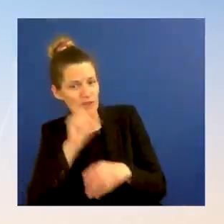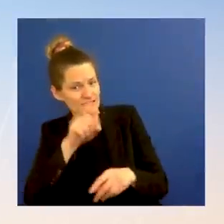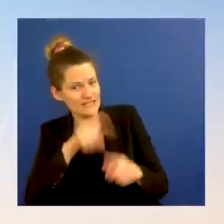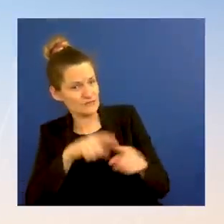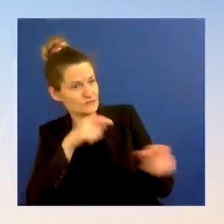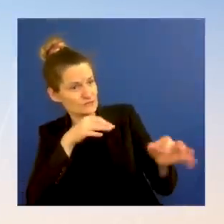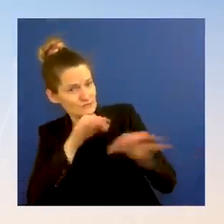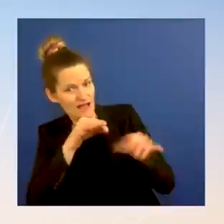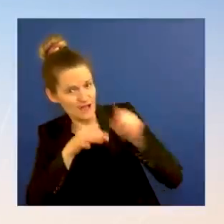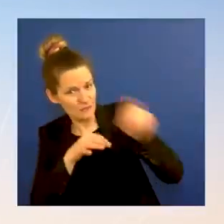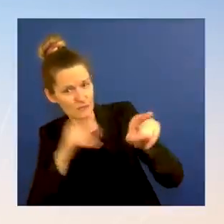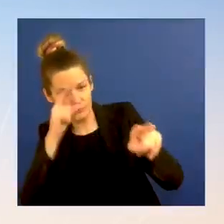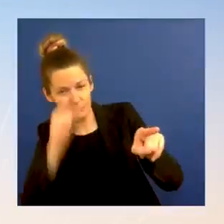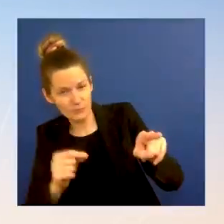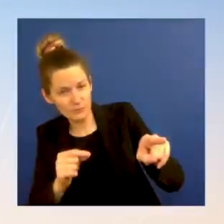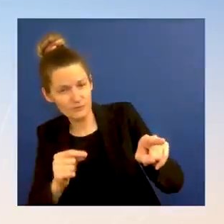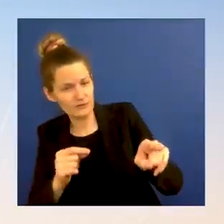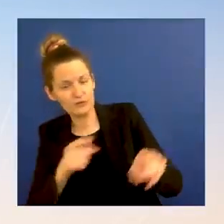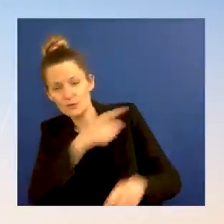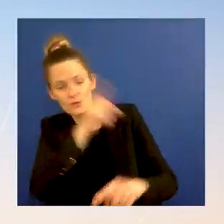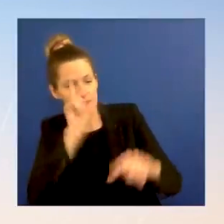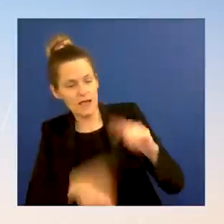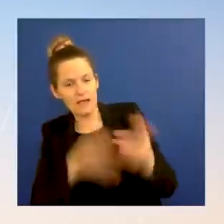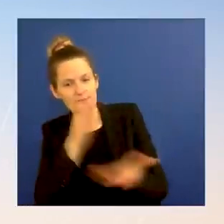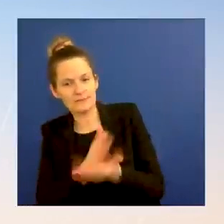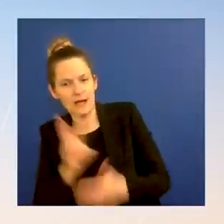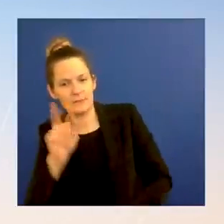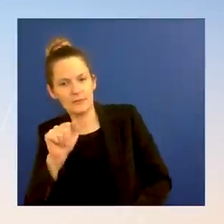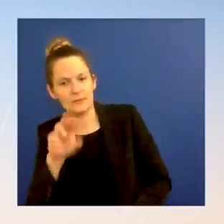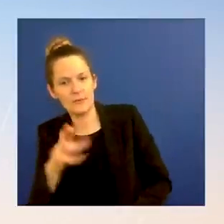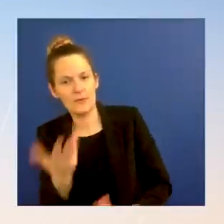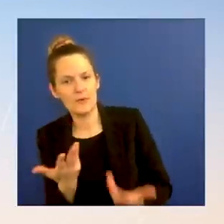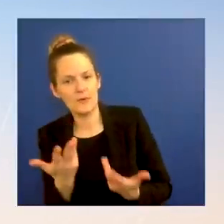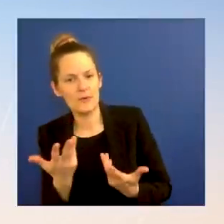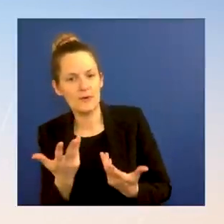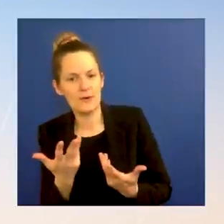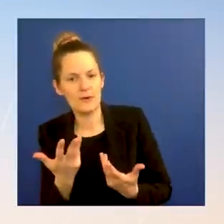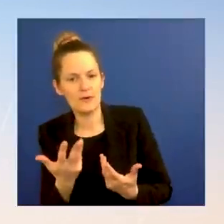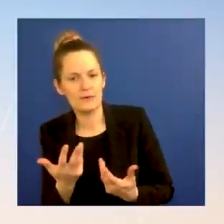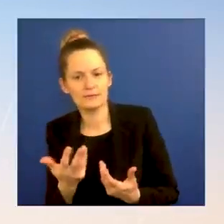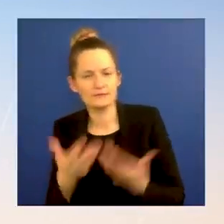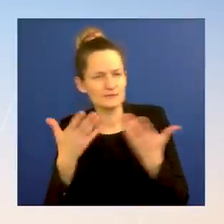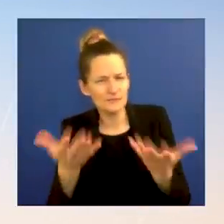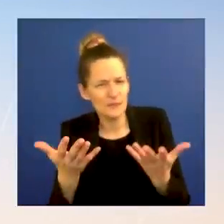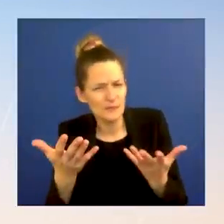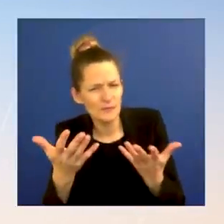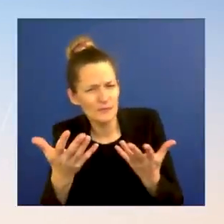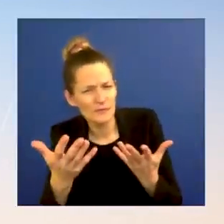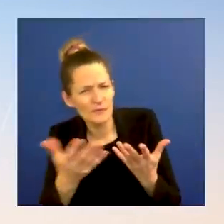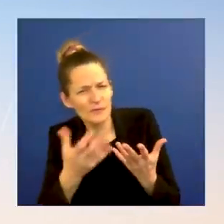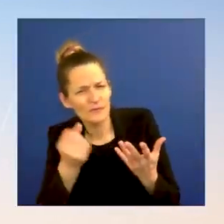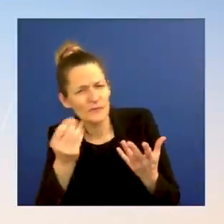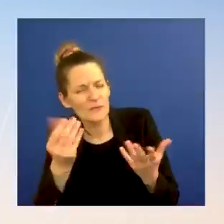What conditions does the president need in order to have a conversation with Putin? And does he see any kind